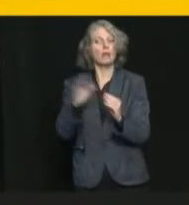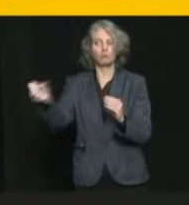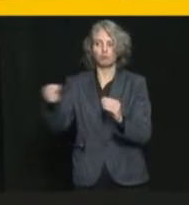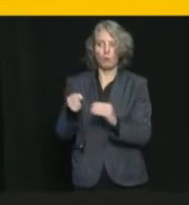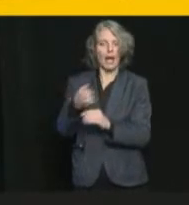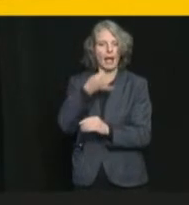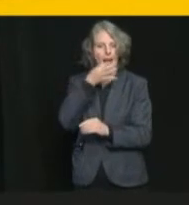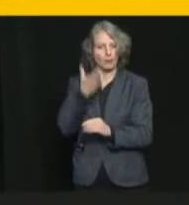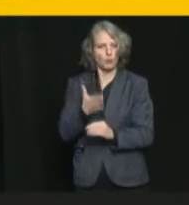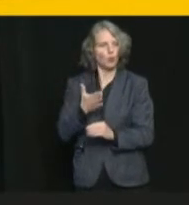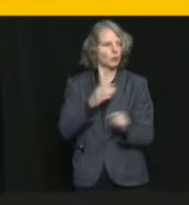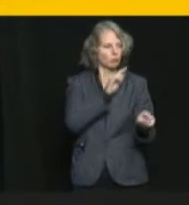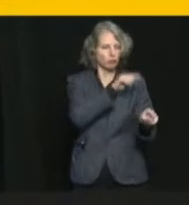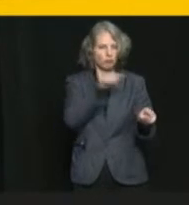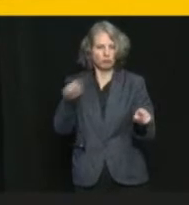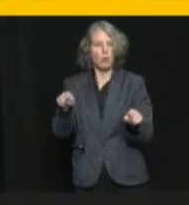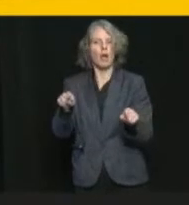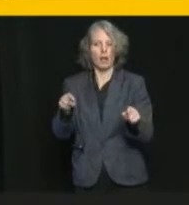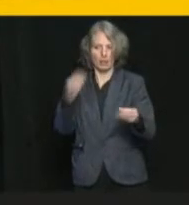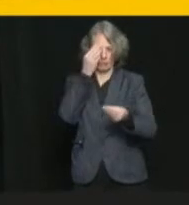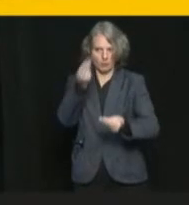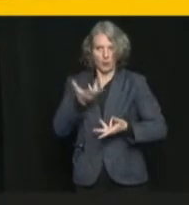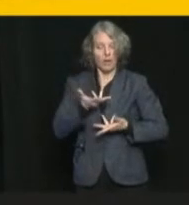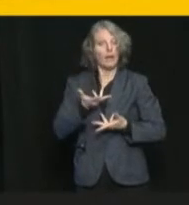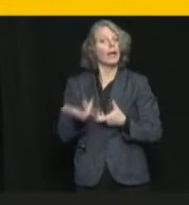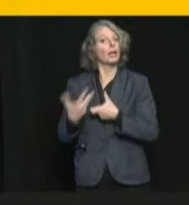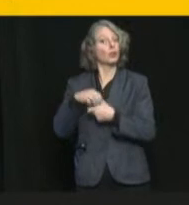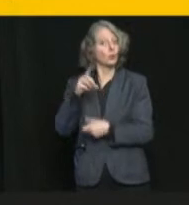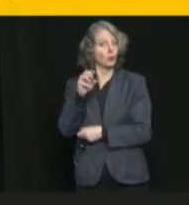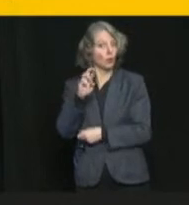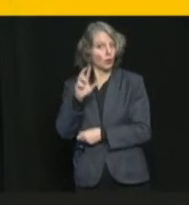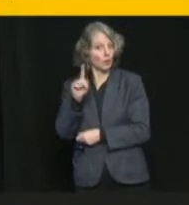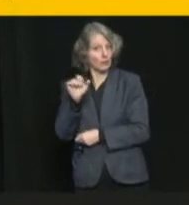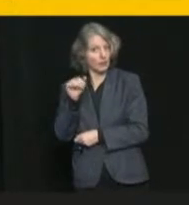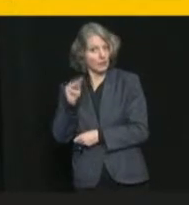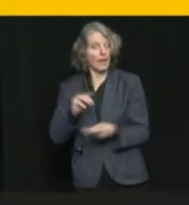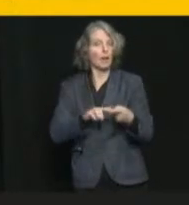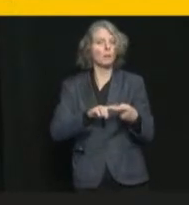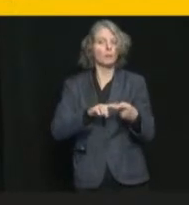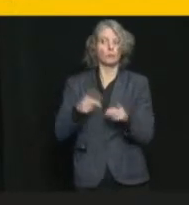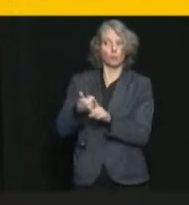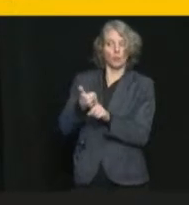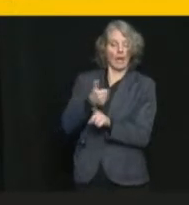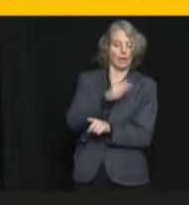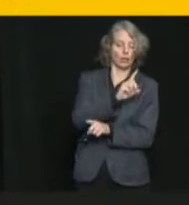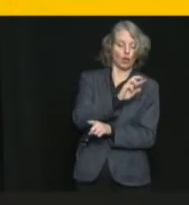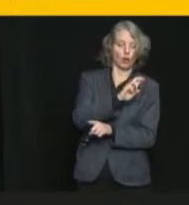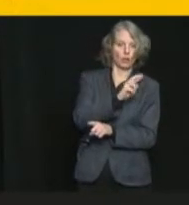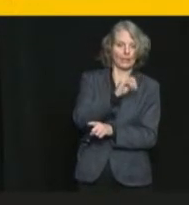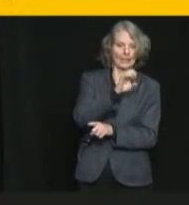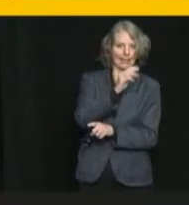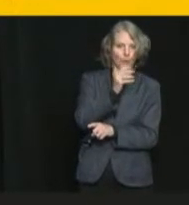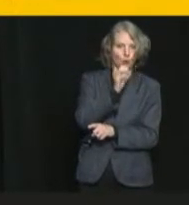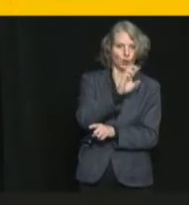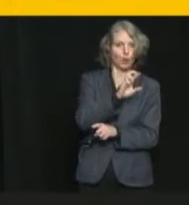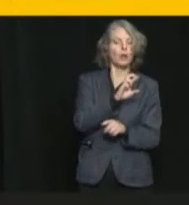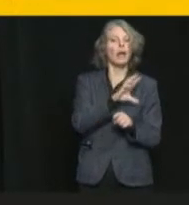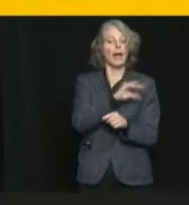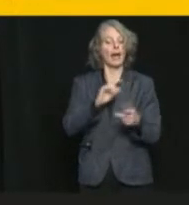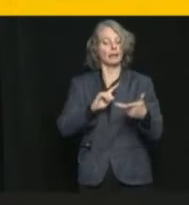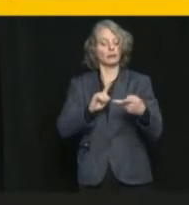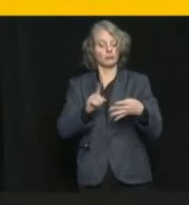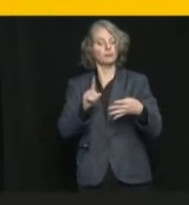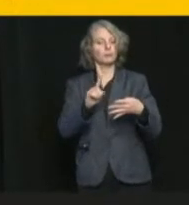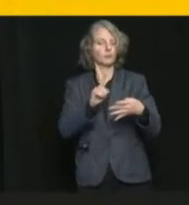including Dr. Tam, Dr. Niemer, the president of the Public Health Agency of Canada, and the two vice presidents, or co-presidents